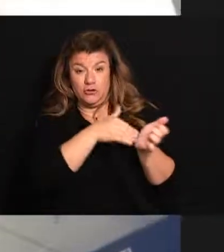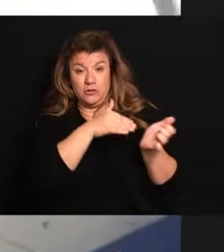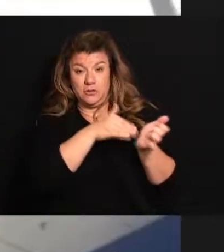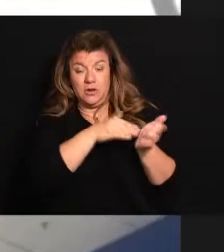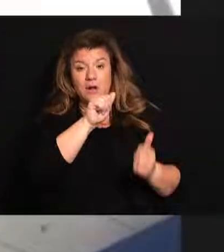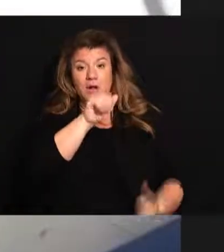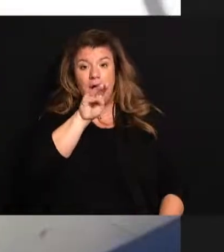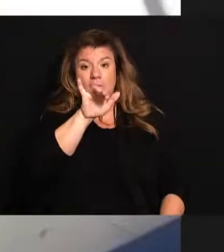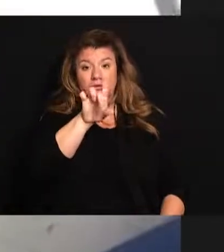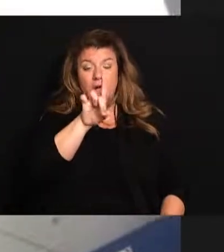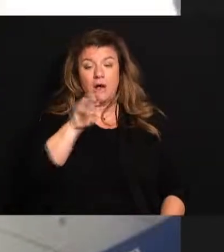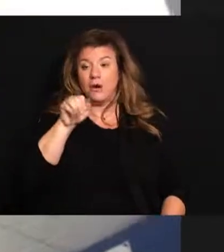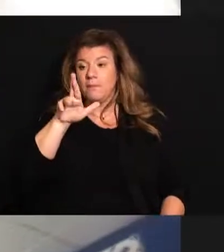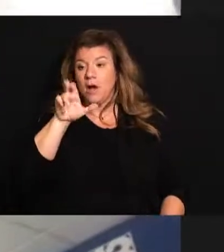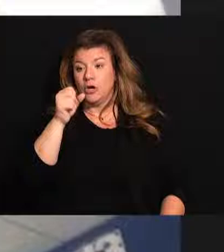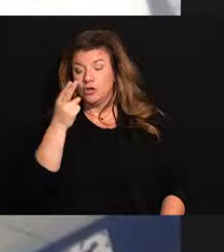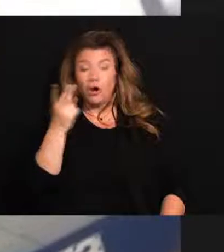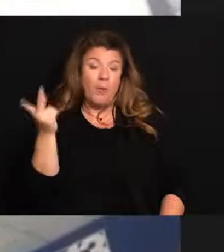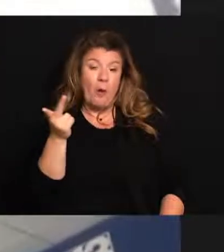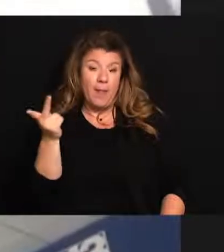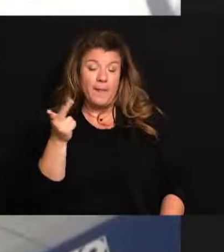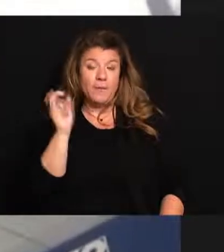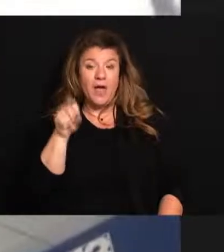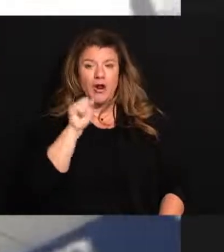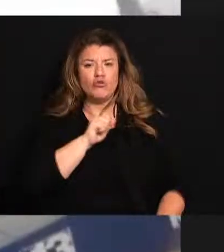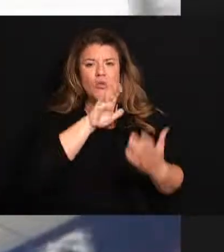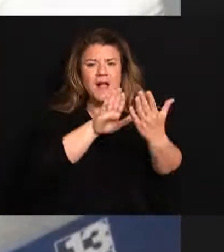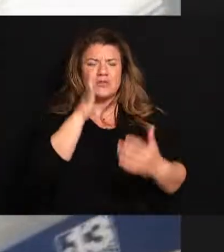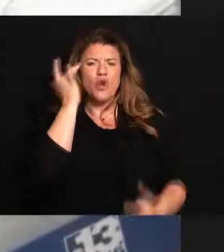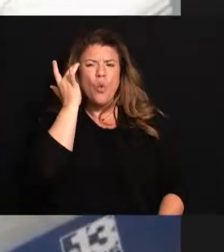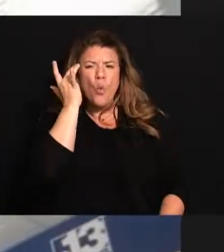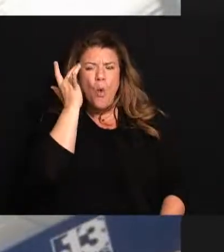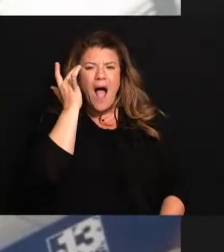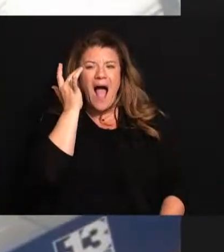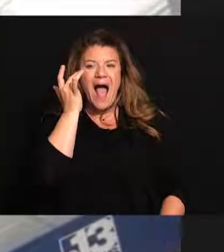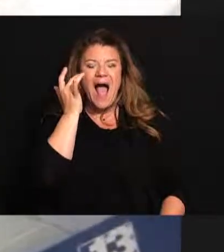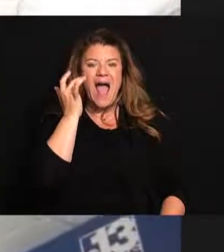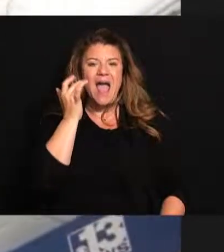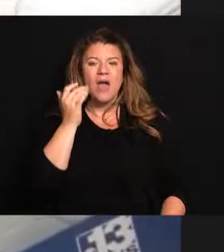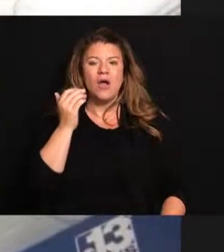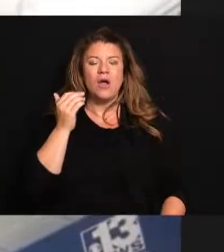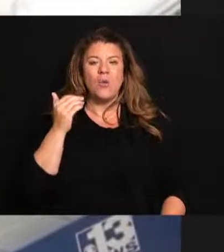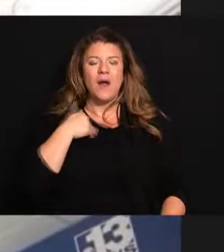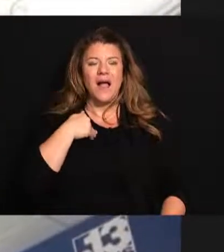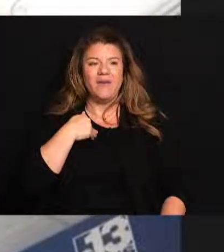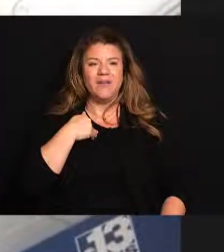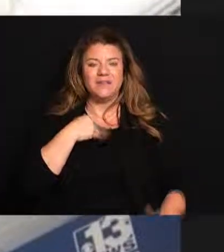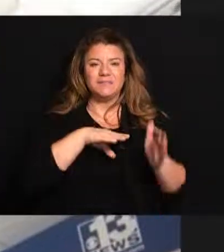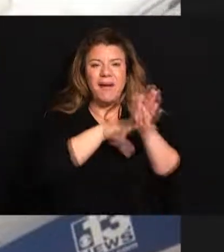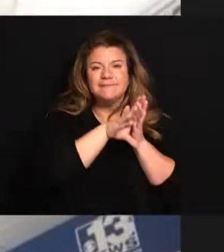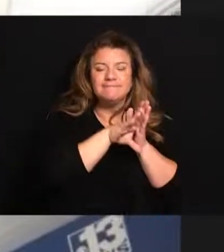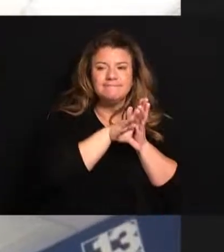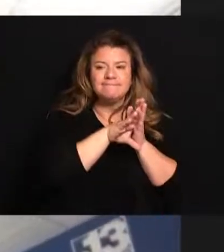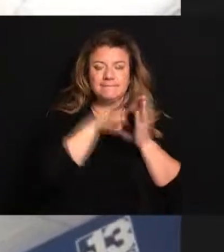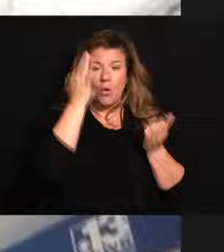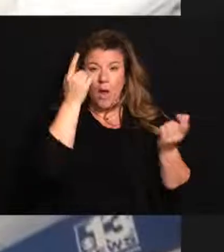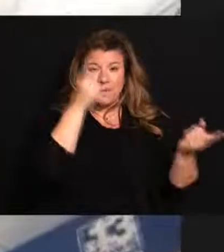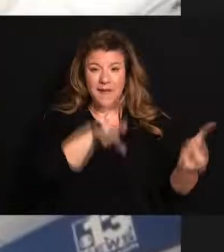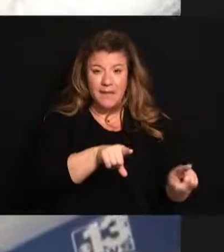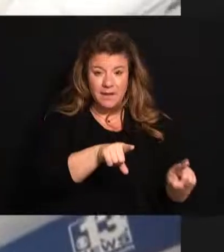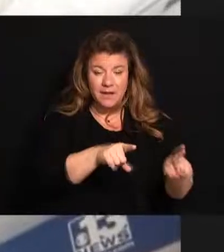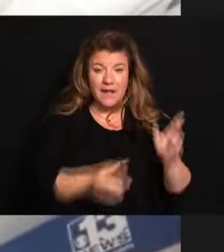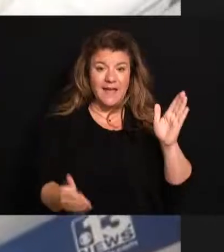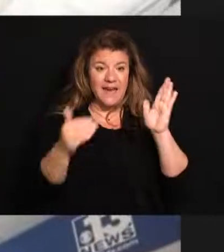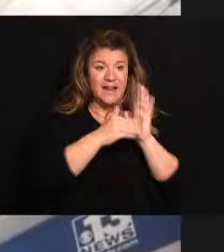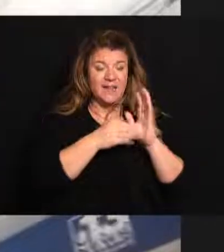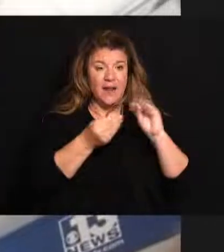Amjad or Marsh or both, want to address why we're seeing this sudden spike or surge, why this is occurring again, and the